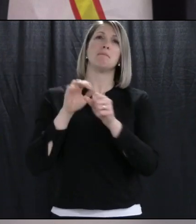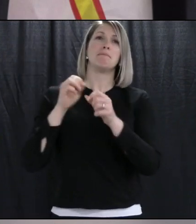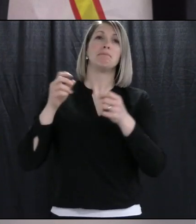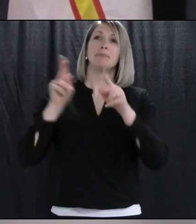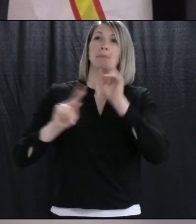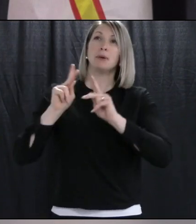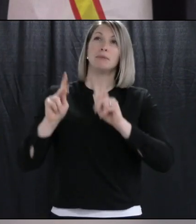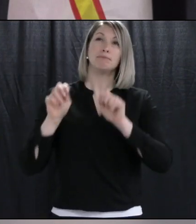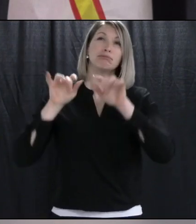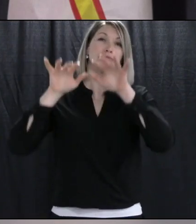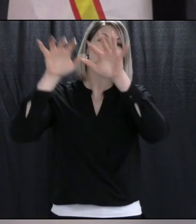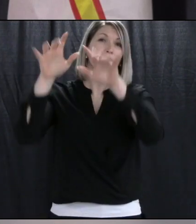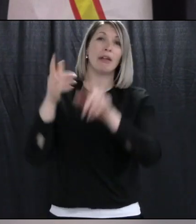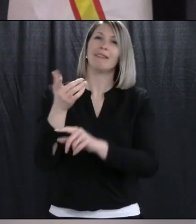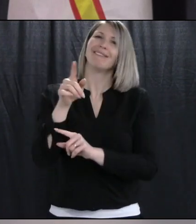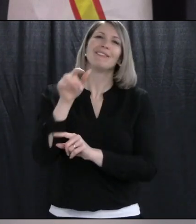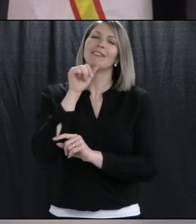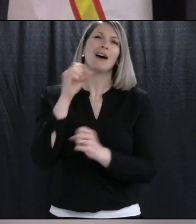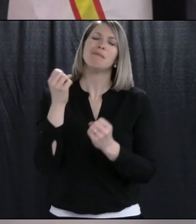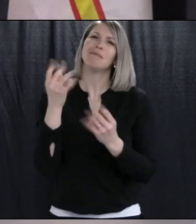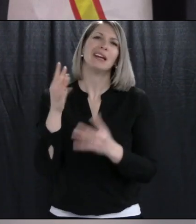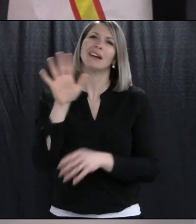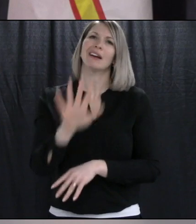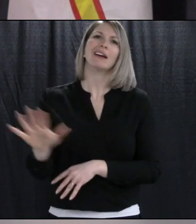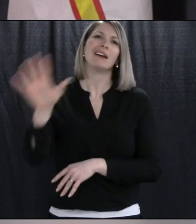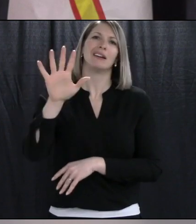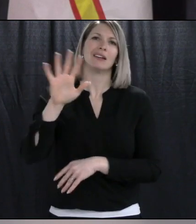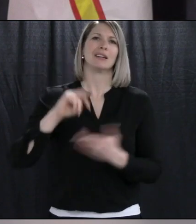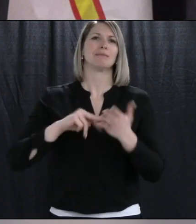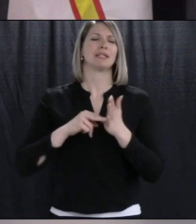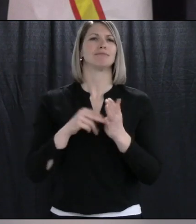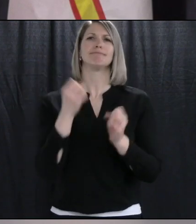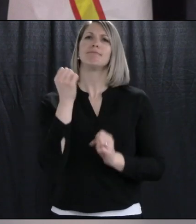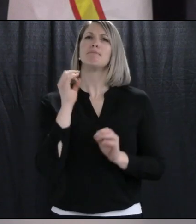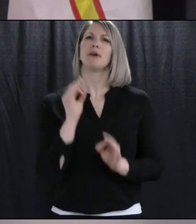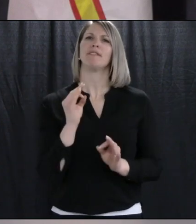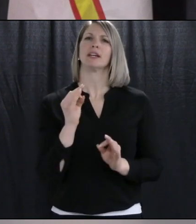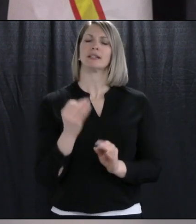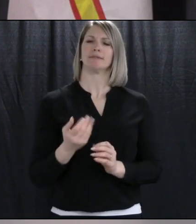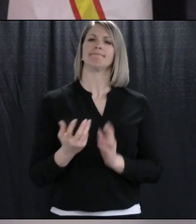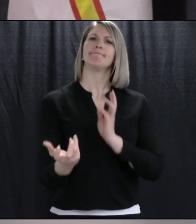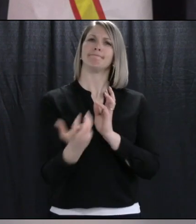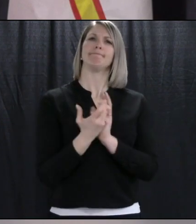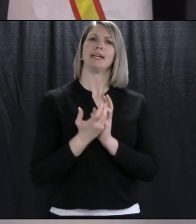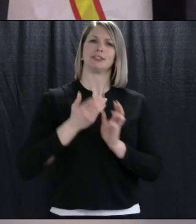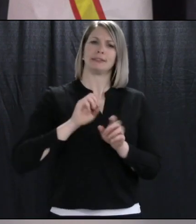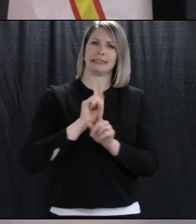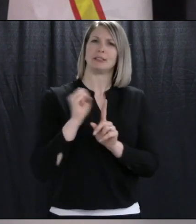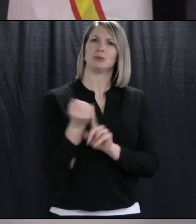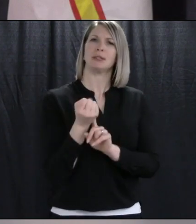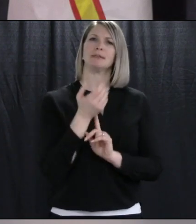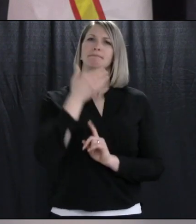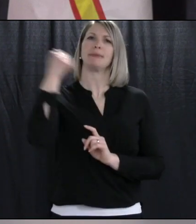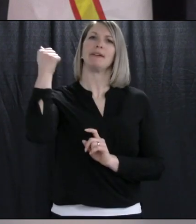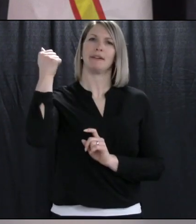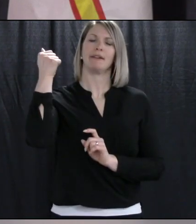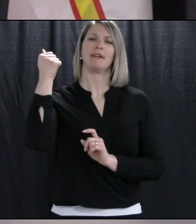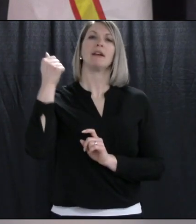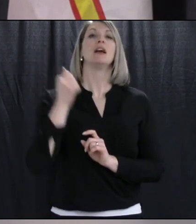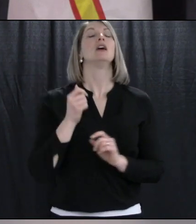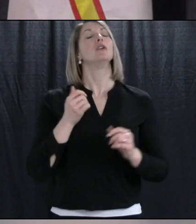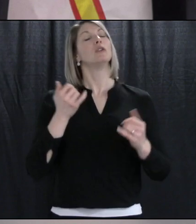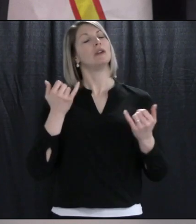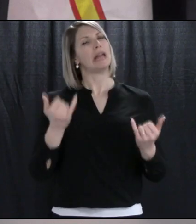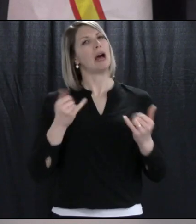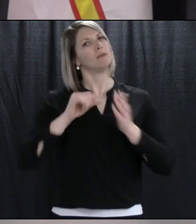to protect you and your family. This is our main priority. I cannot emphasize enough. Keep social distancing top